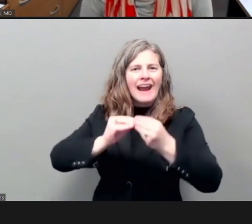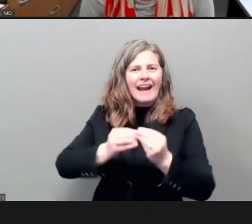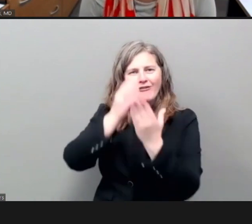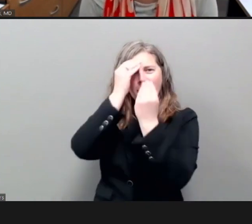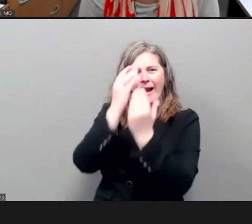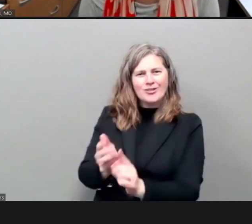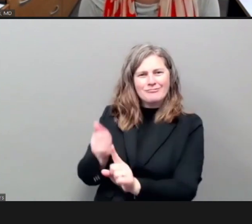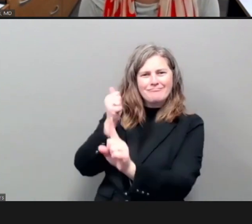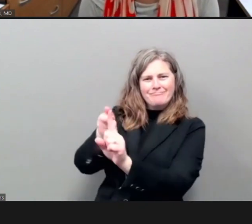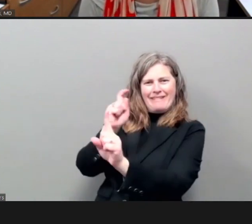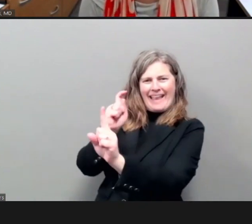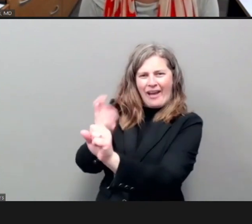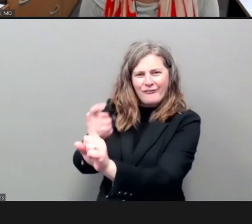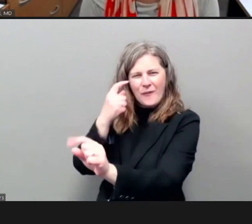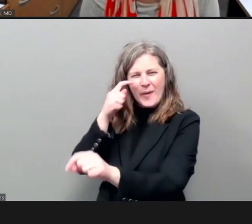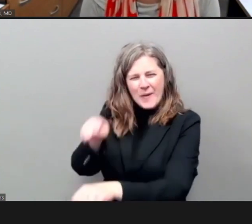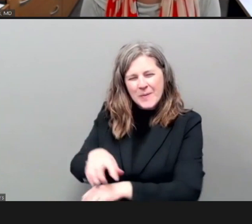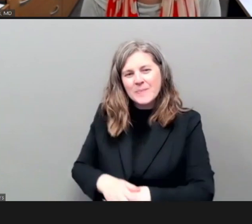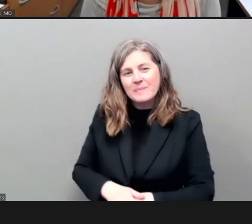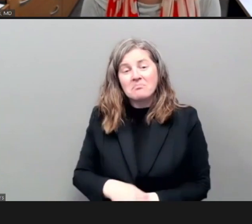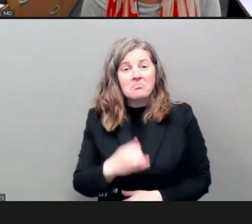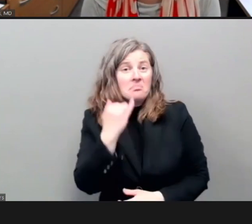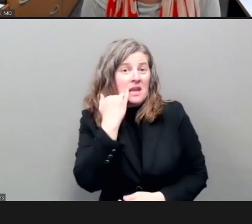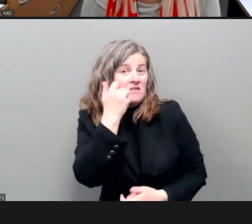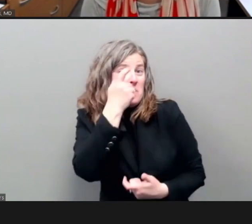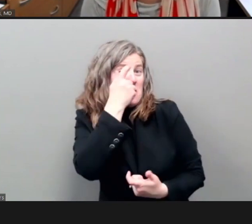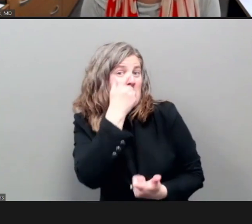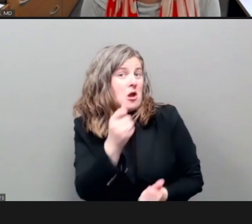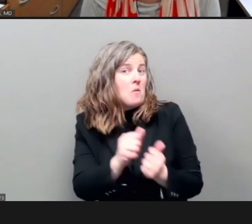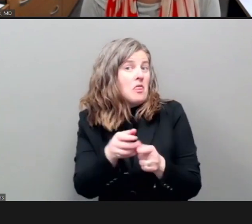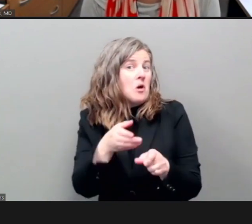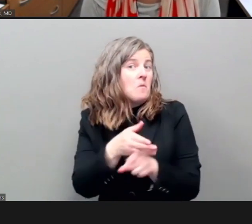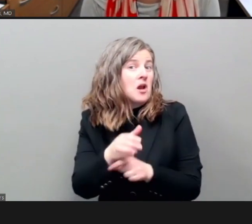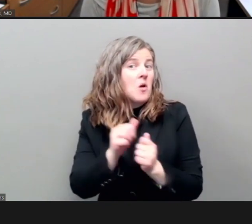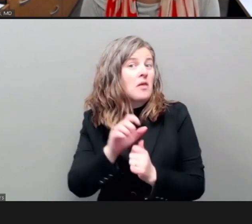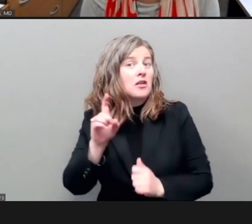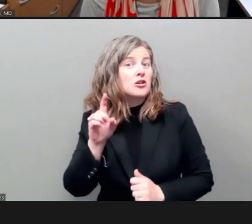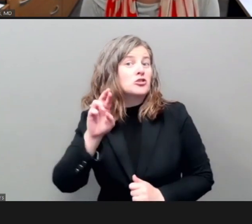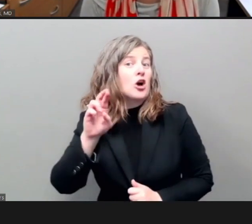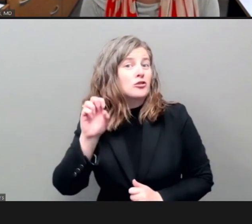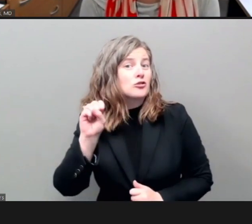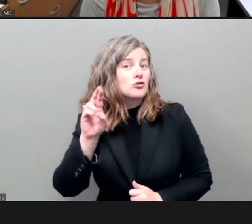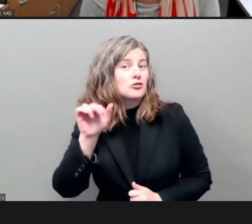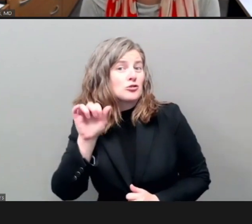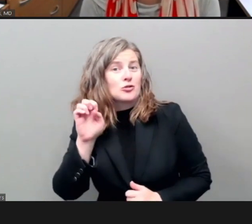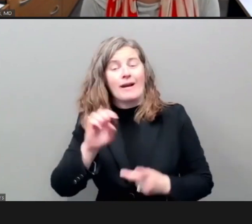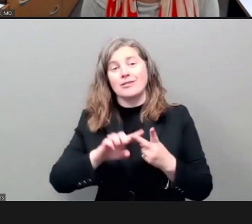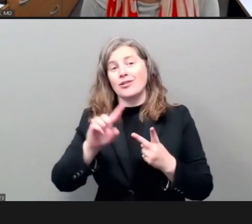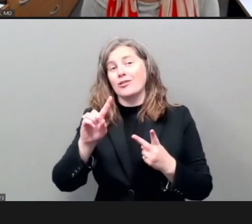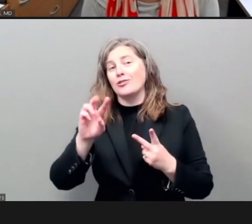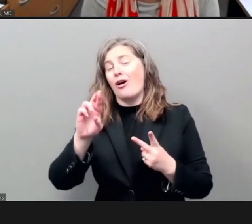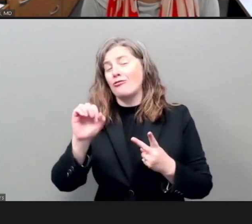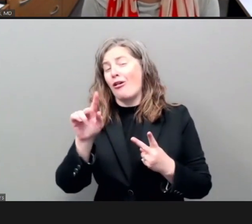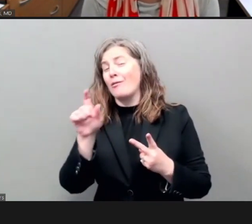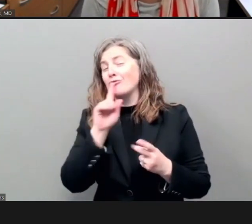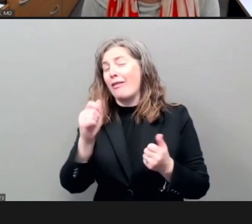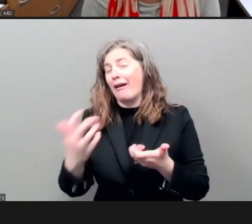information. And if you want to, you know, if you're interested in a career with Dr. Scrace or Dr. Collins, I'm sure they can make that